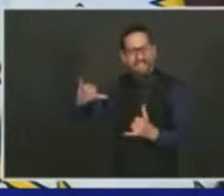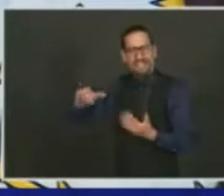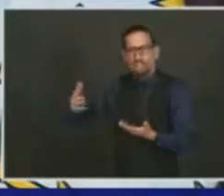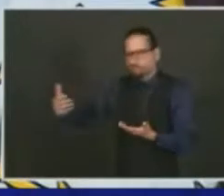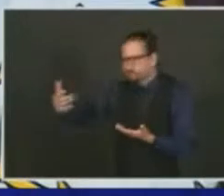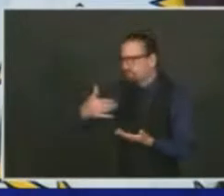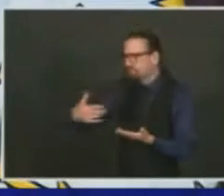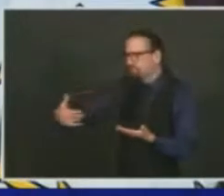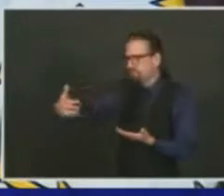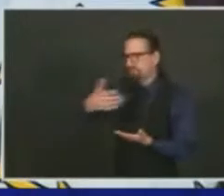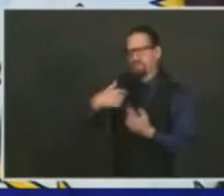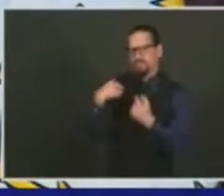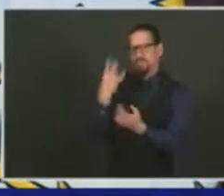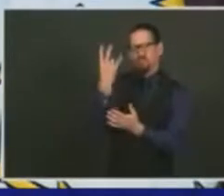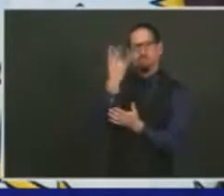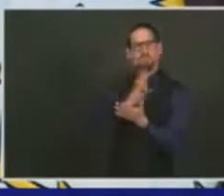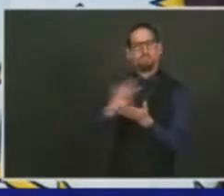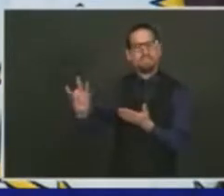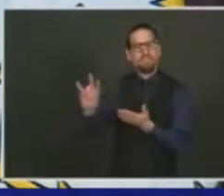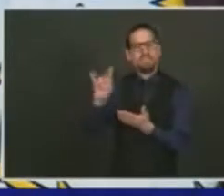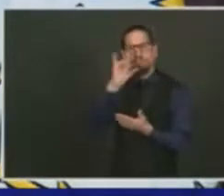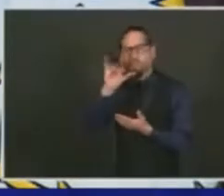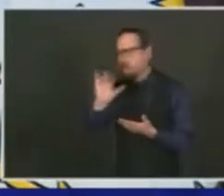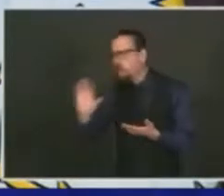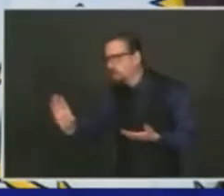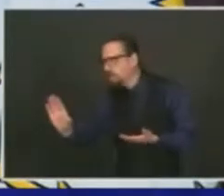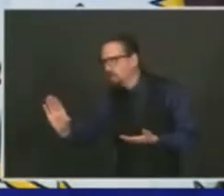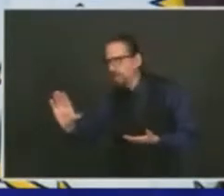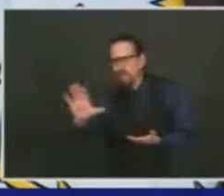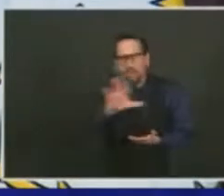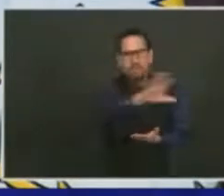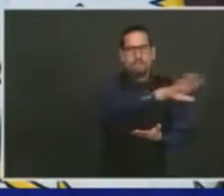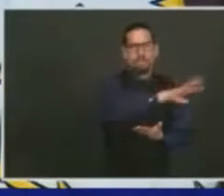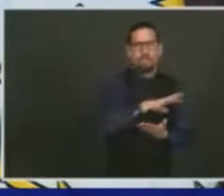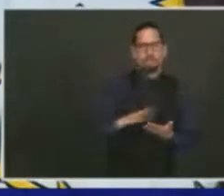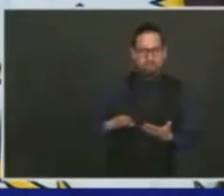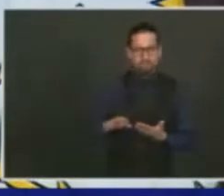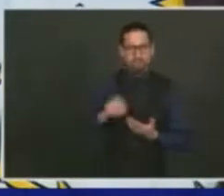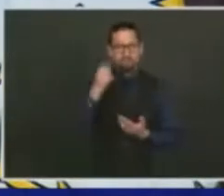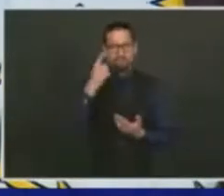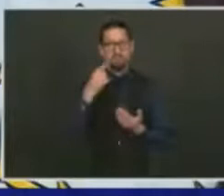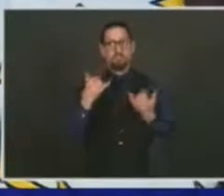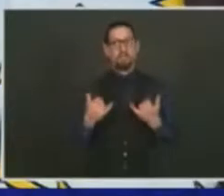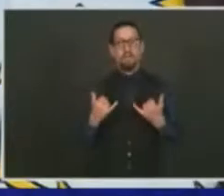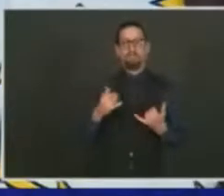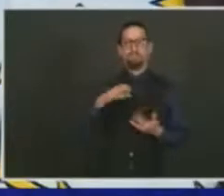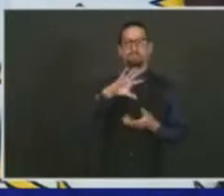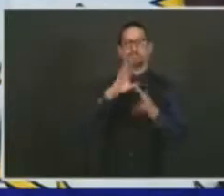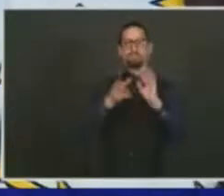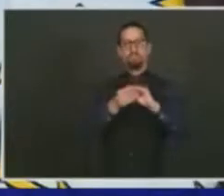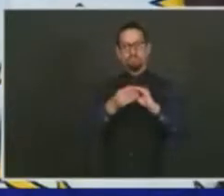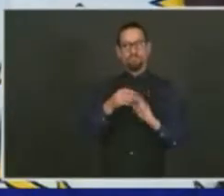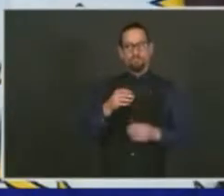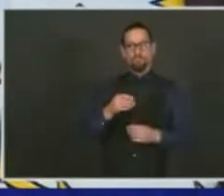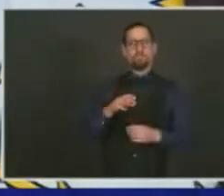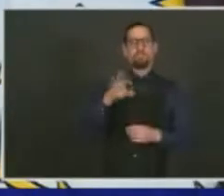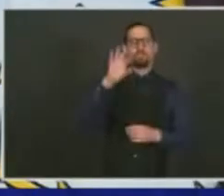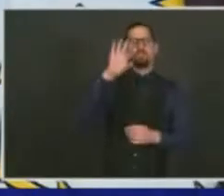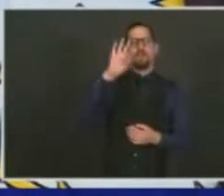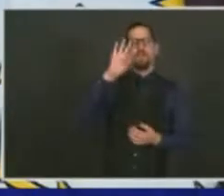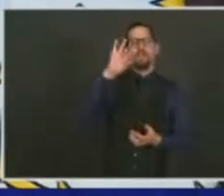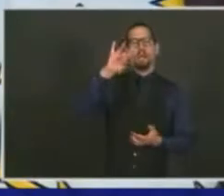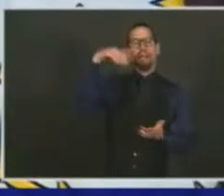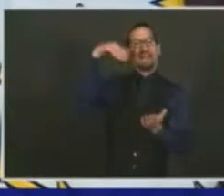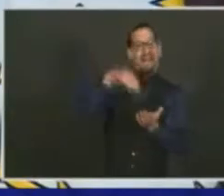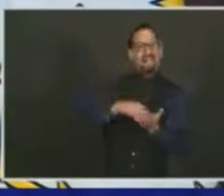Across Rhode Island, we have about 98,500 students doing in-person learning, some form of in-person